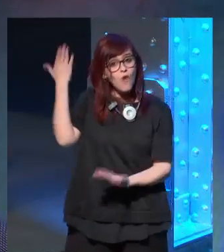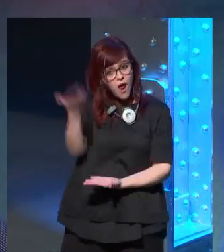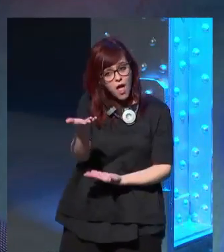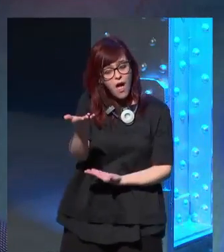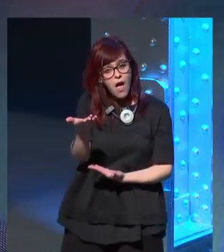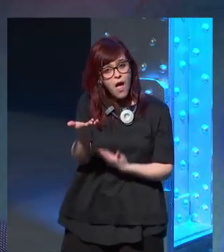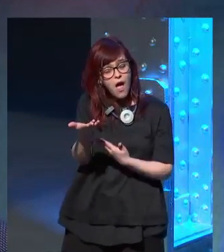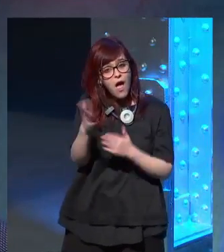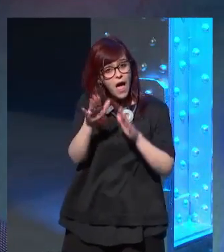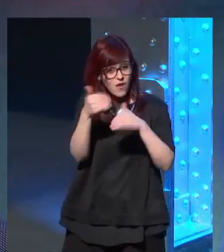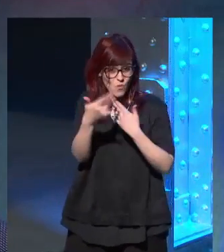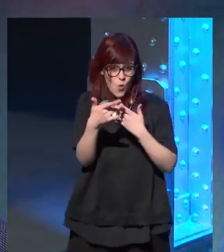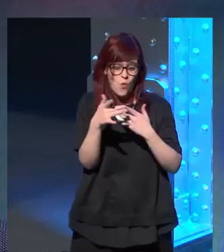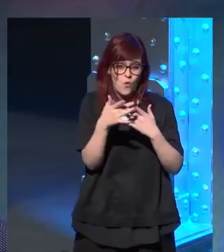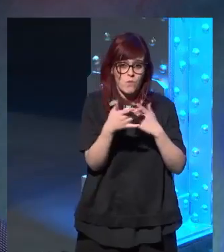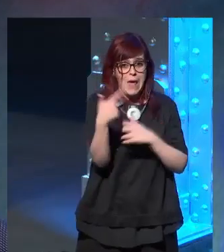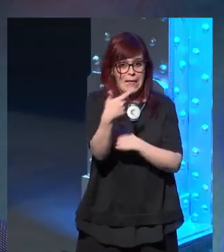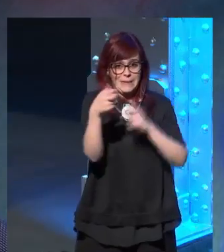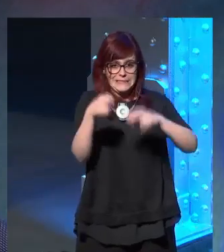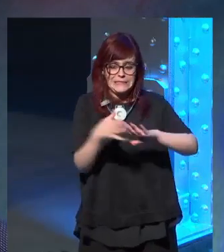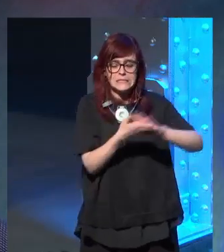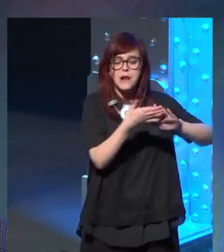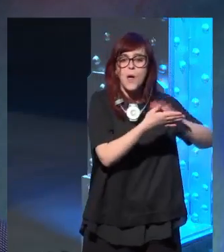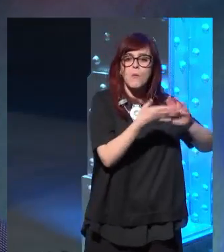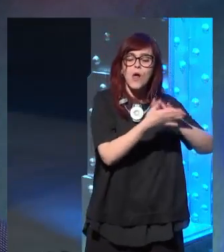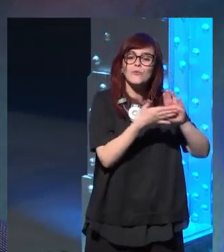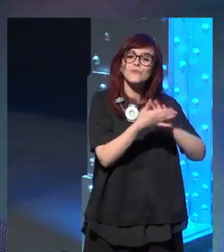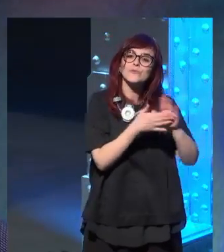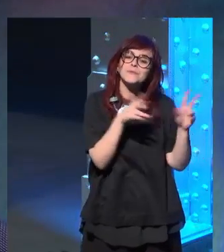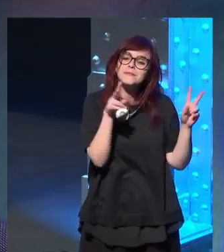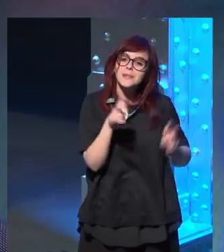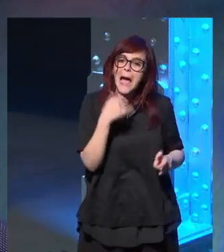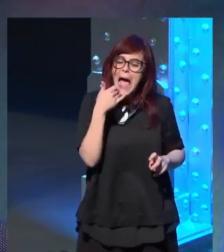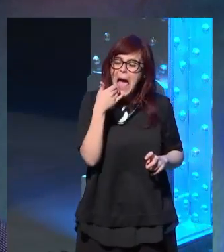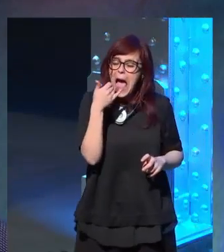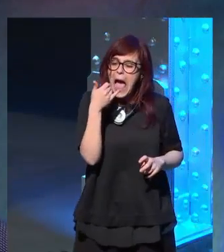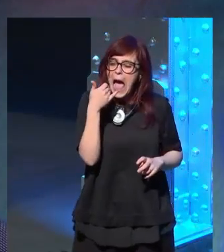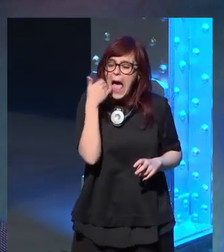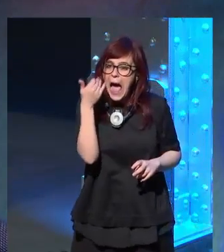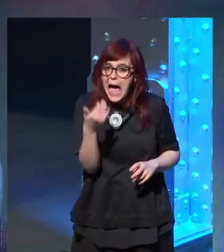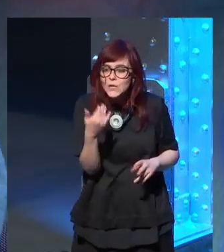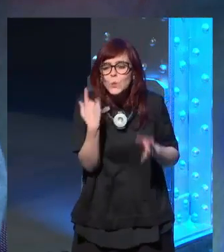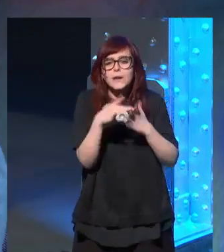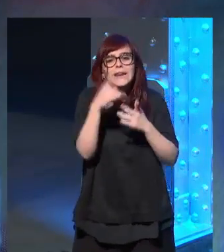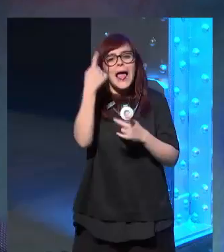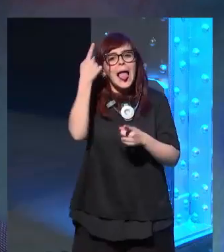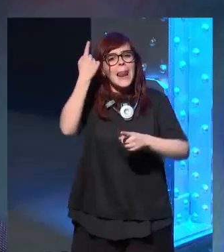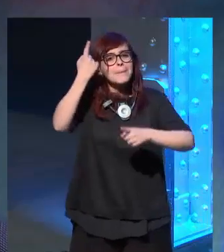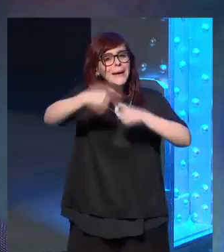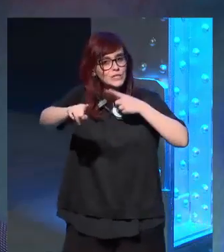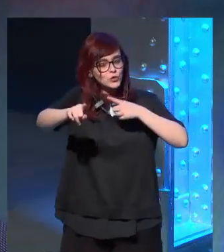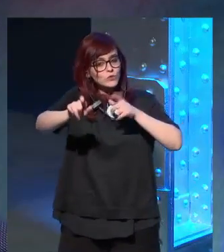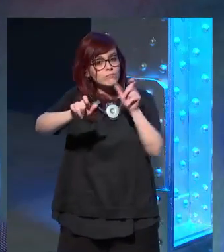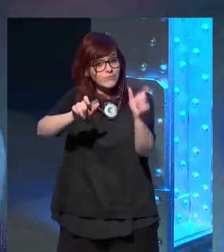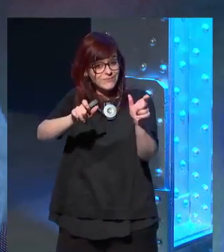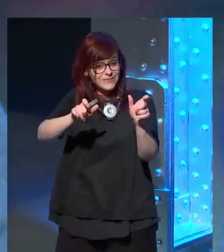Of course, there's an element of truth in that, also linking into what we